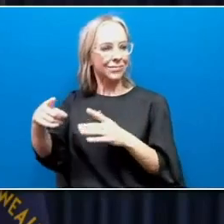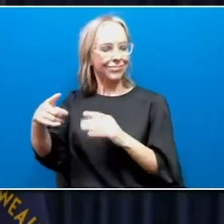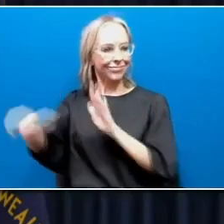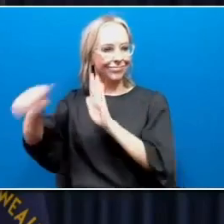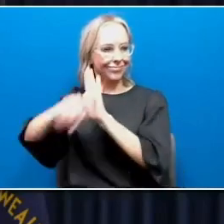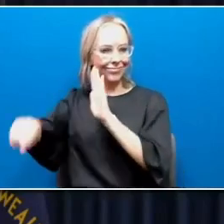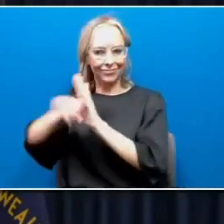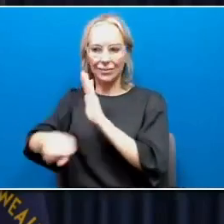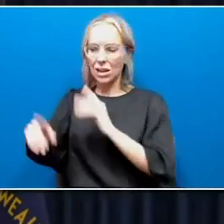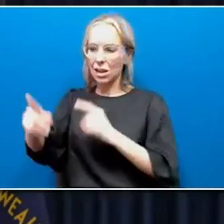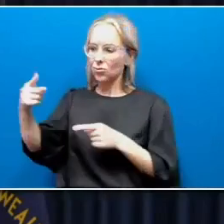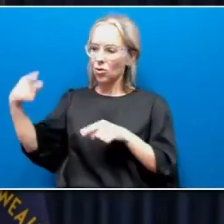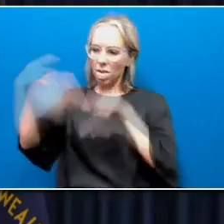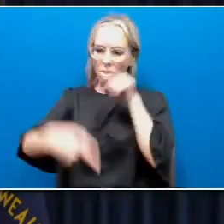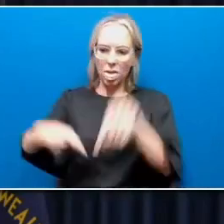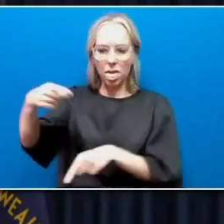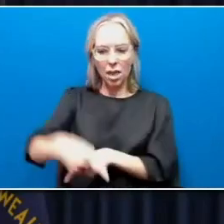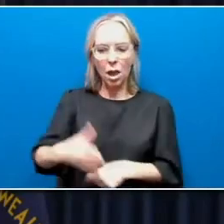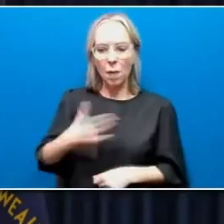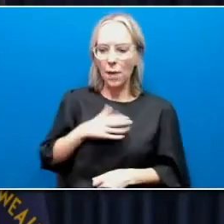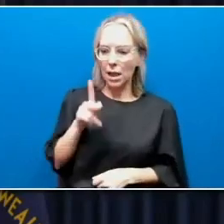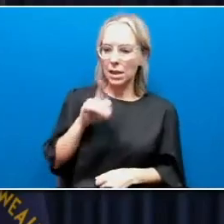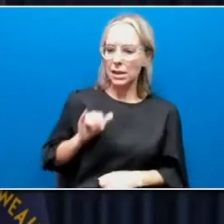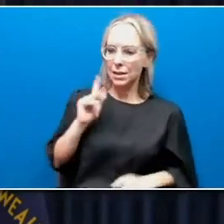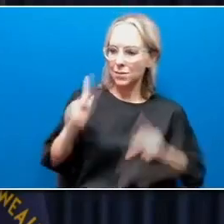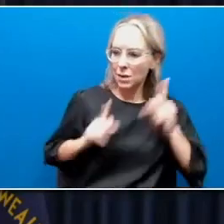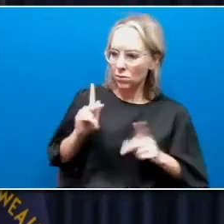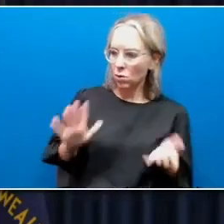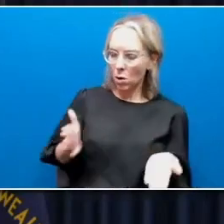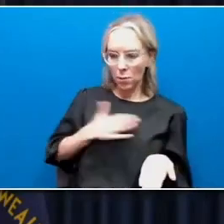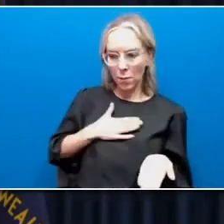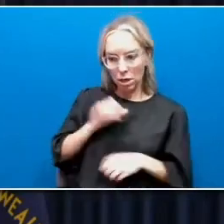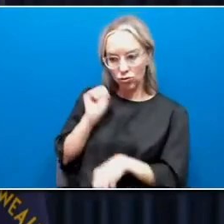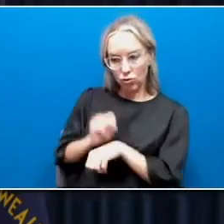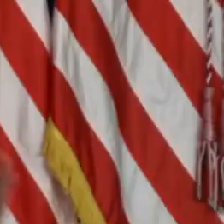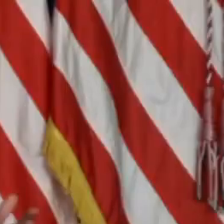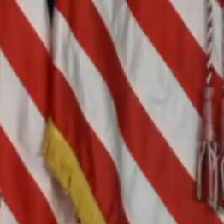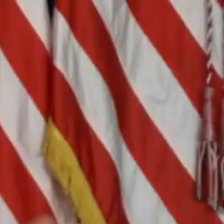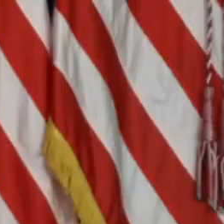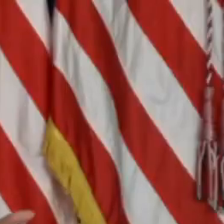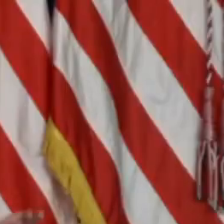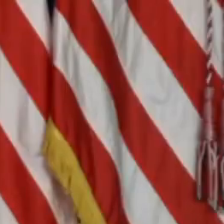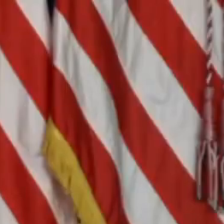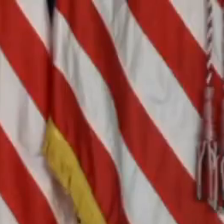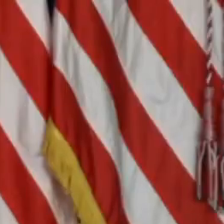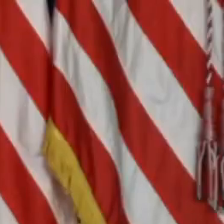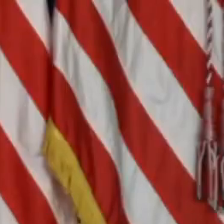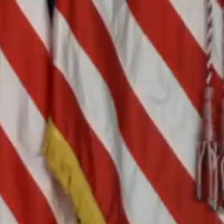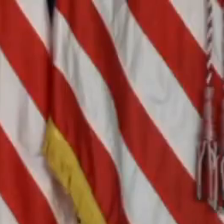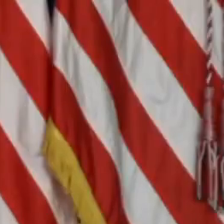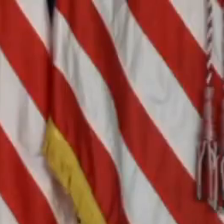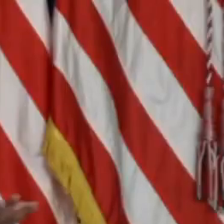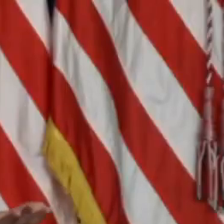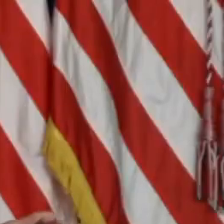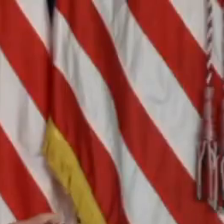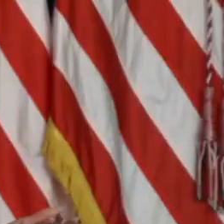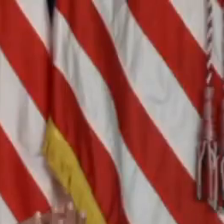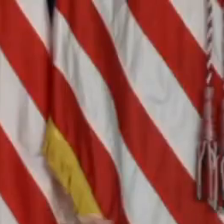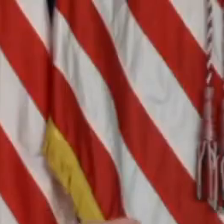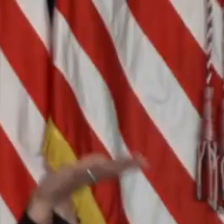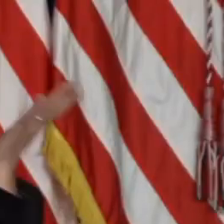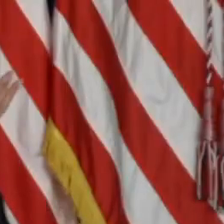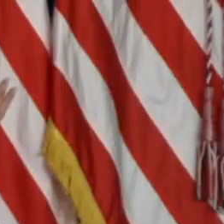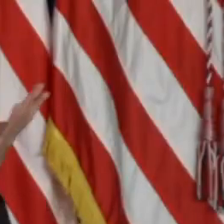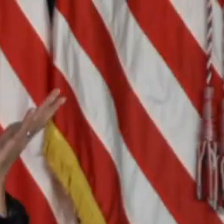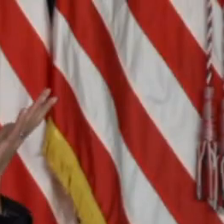my fellow Kentuckians, and it's my job as governor to stand up when that happens. We expect a decision by Harris in less than two